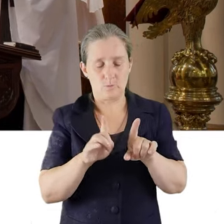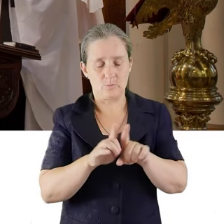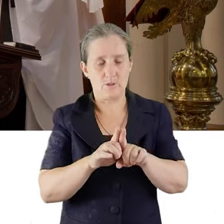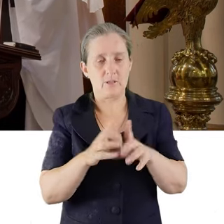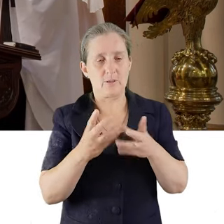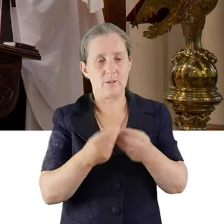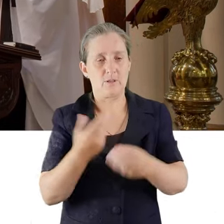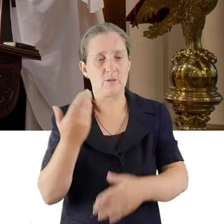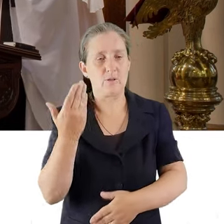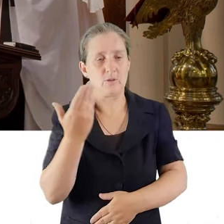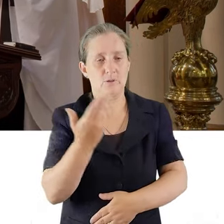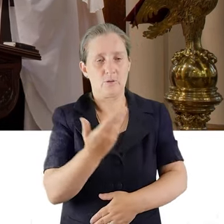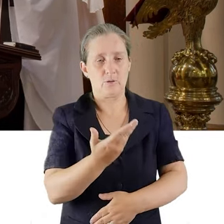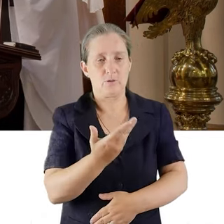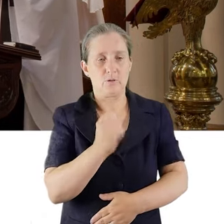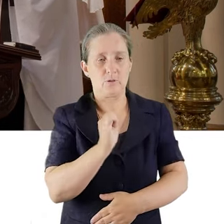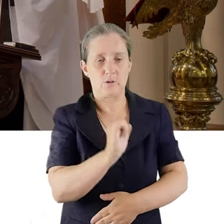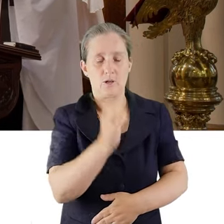And